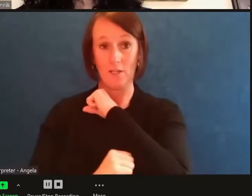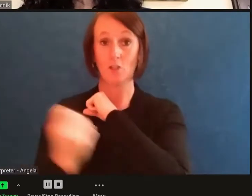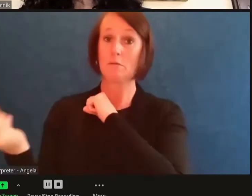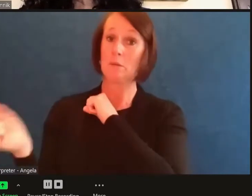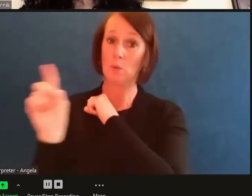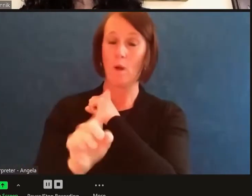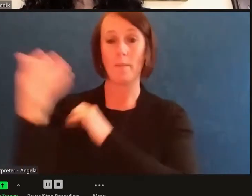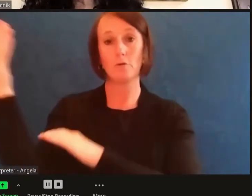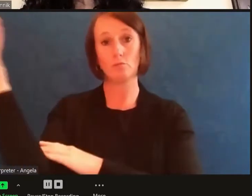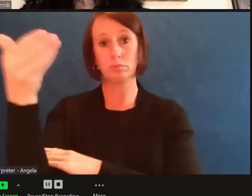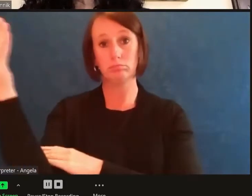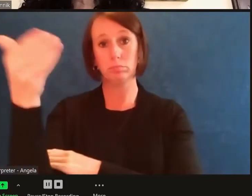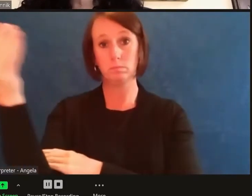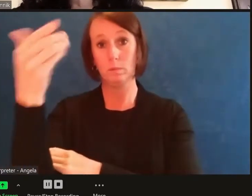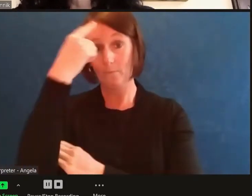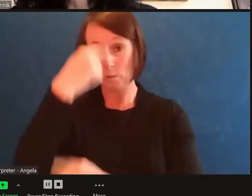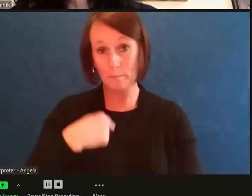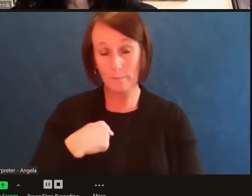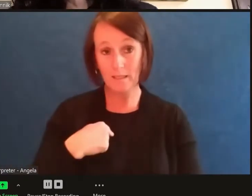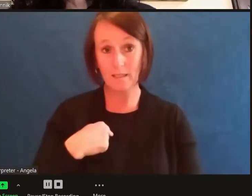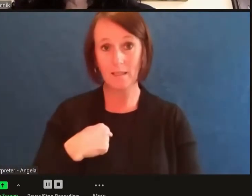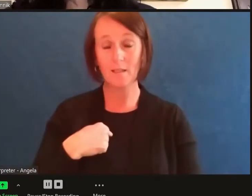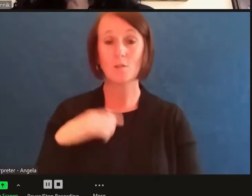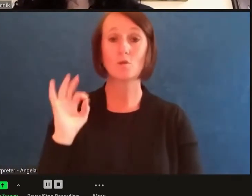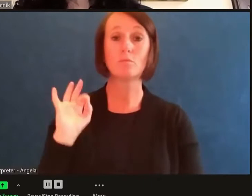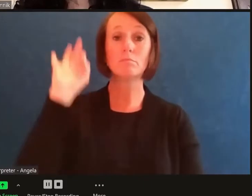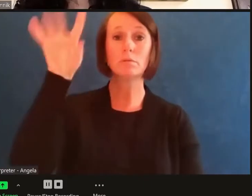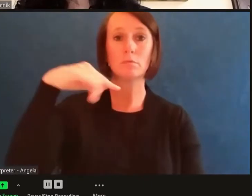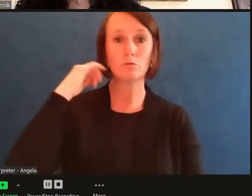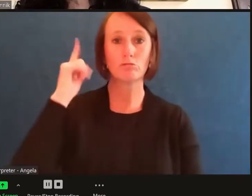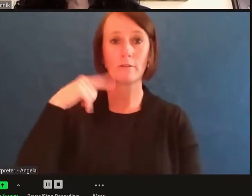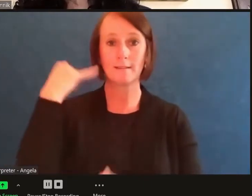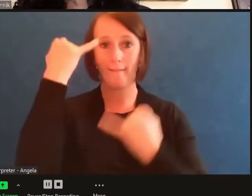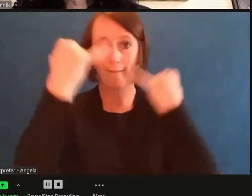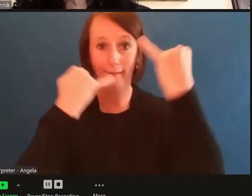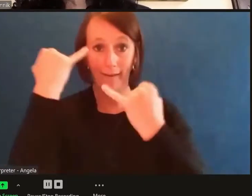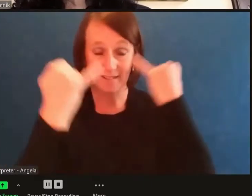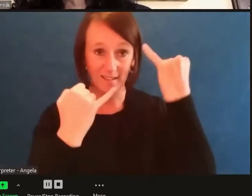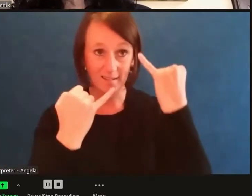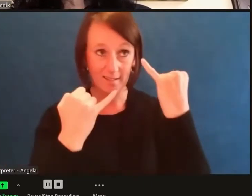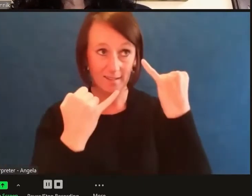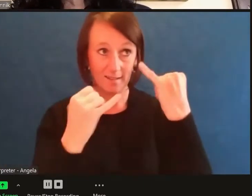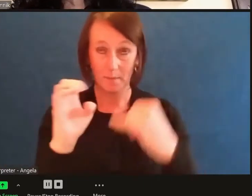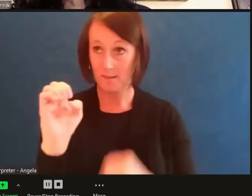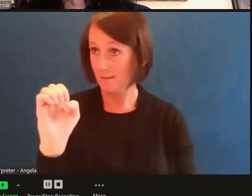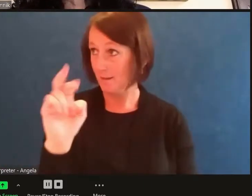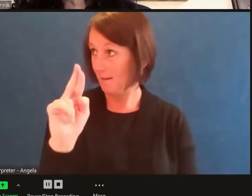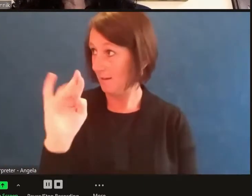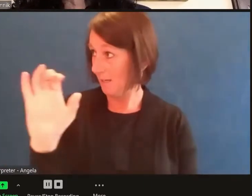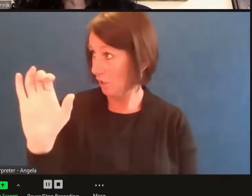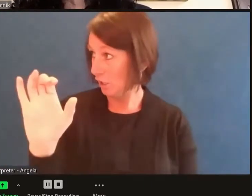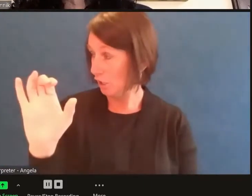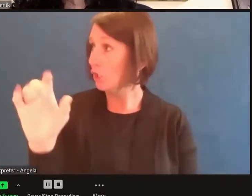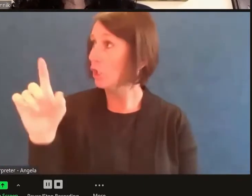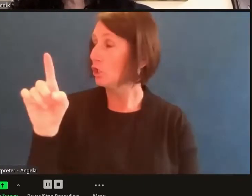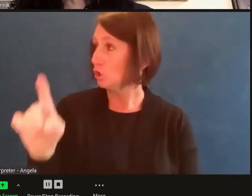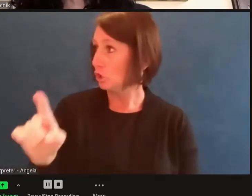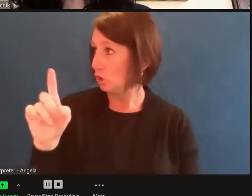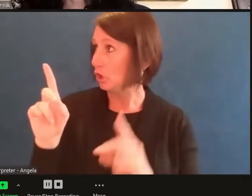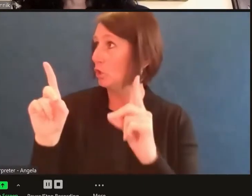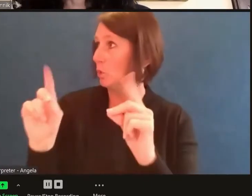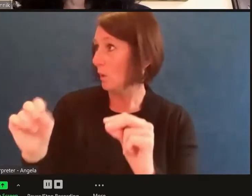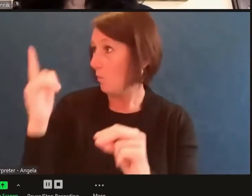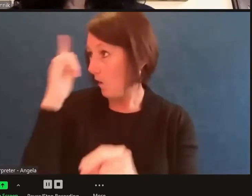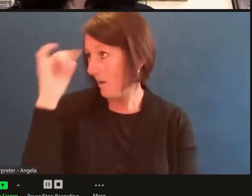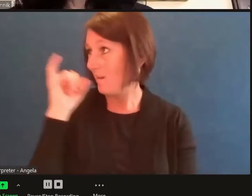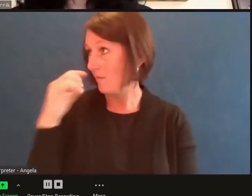crazy ideas. And she ended up by saying, if Eric is suggesting this, you should probably do it because he won't leave you alone till you do it. So